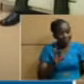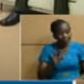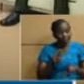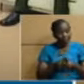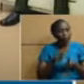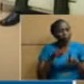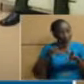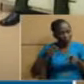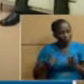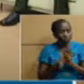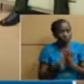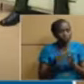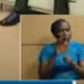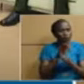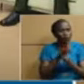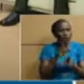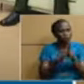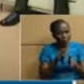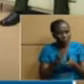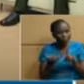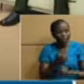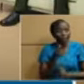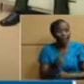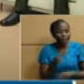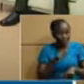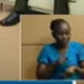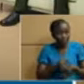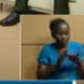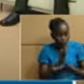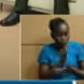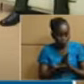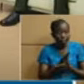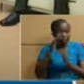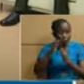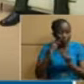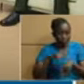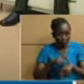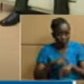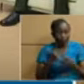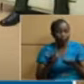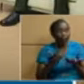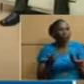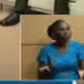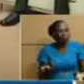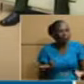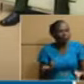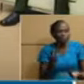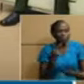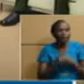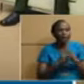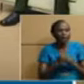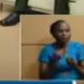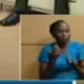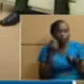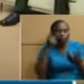found that majority of the people who get this money, when they qualify for it, it has been blown within 2 years. Number